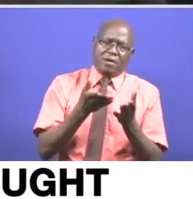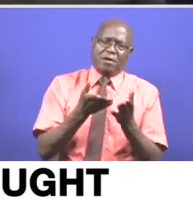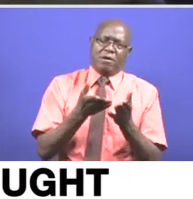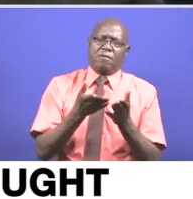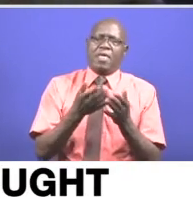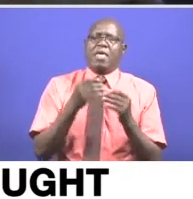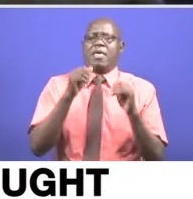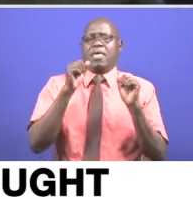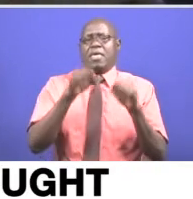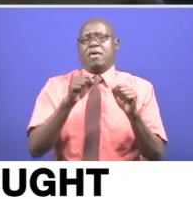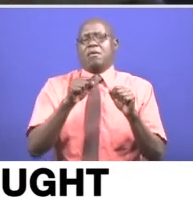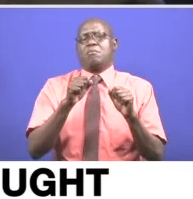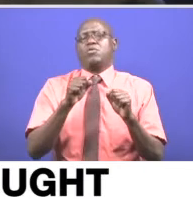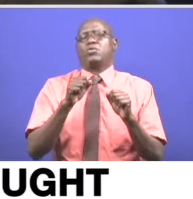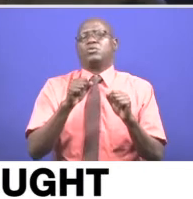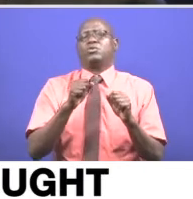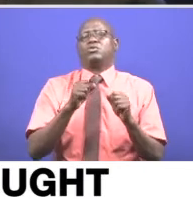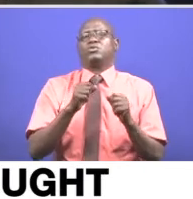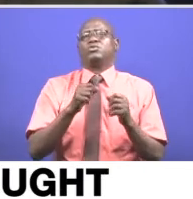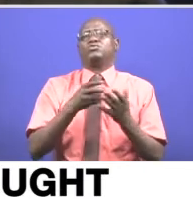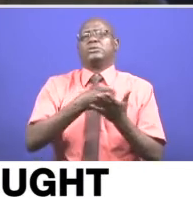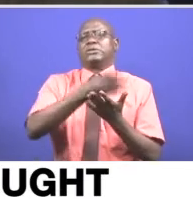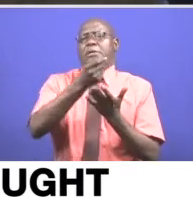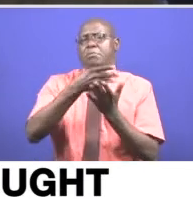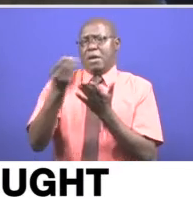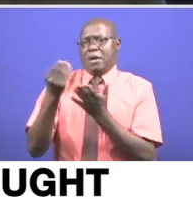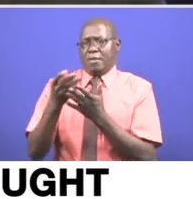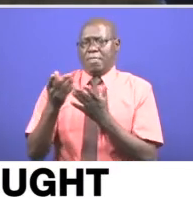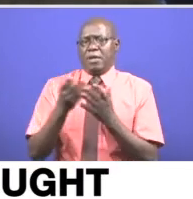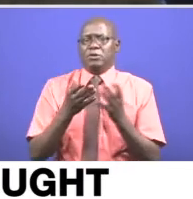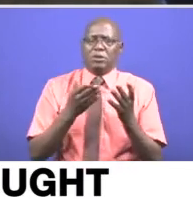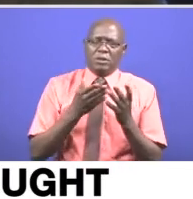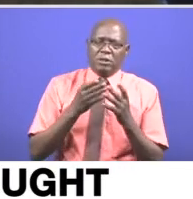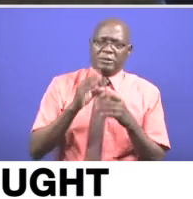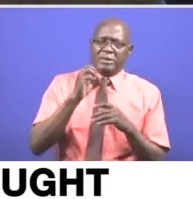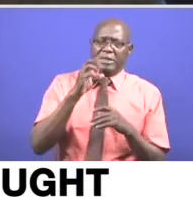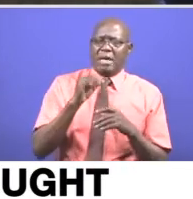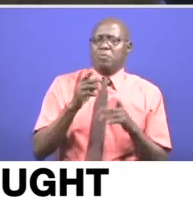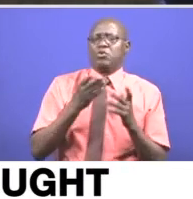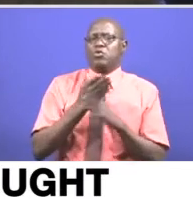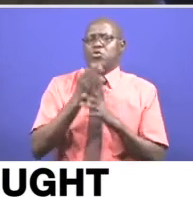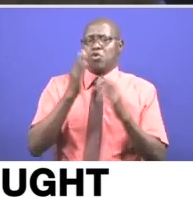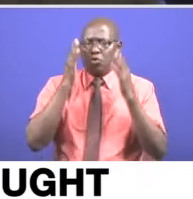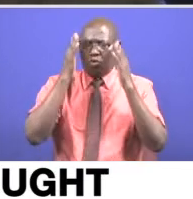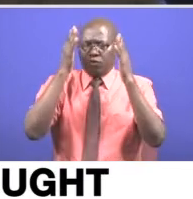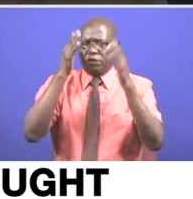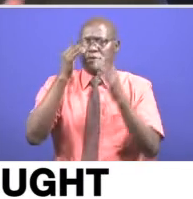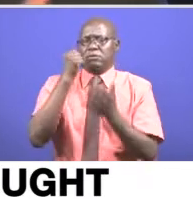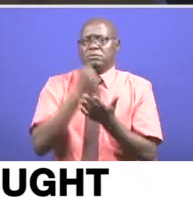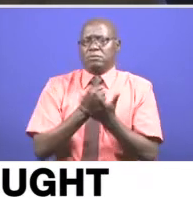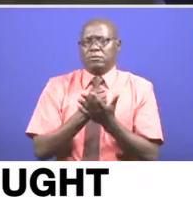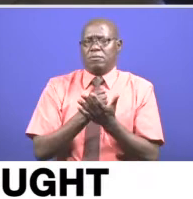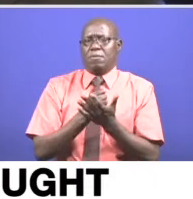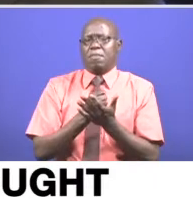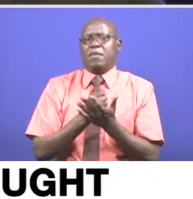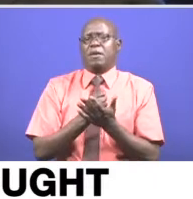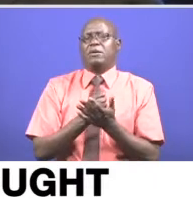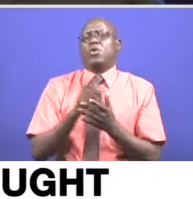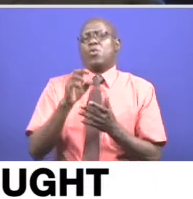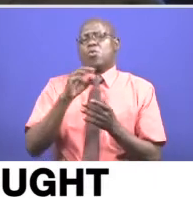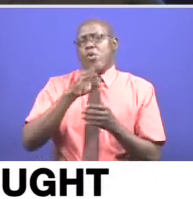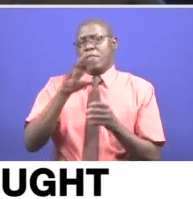do the caravan. Okay. Citam also, through the bishop's office, is considering supplementing mm-hmm. within a week or